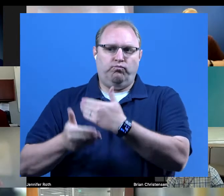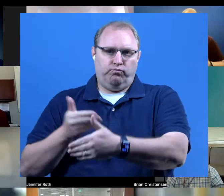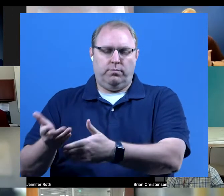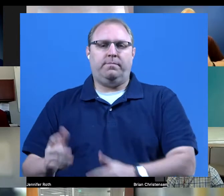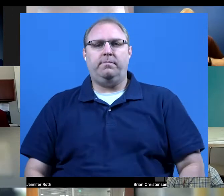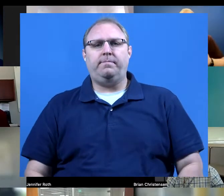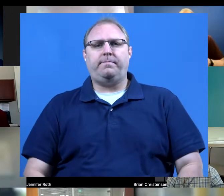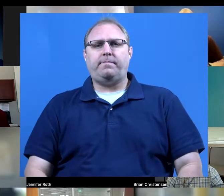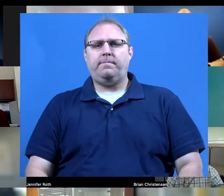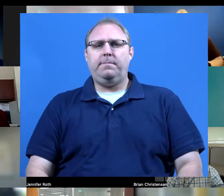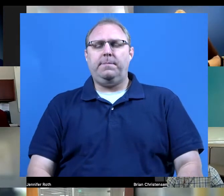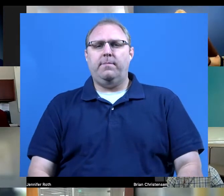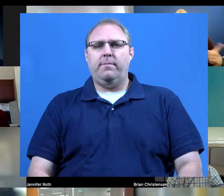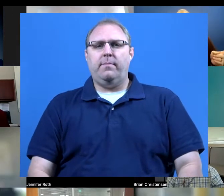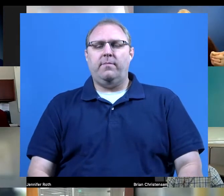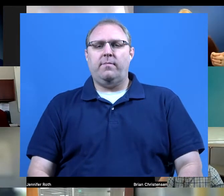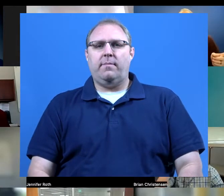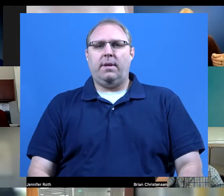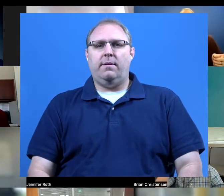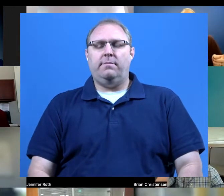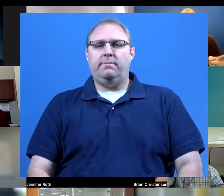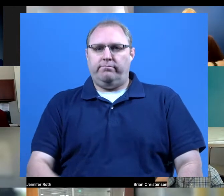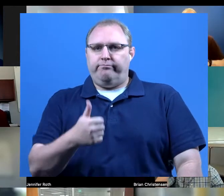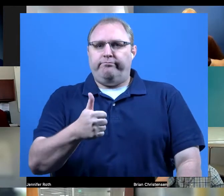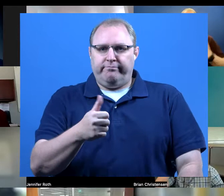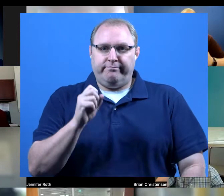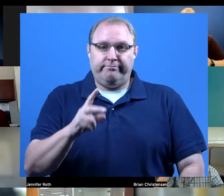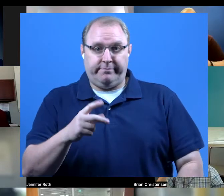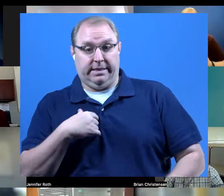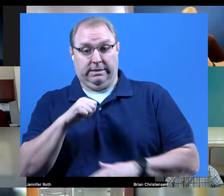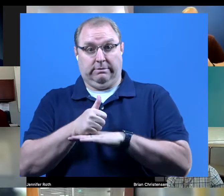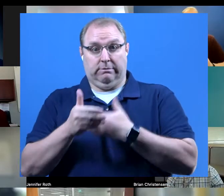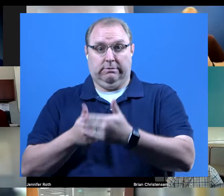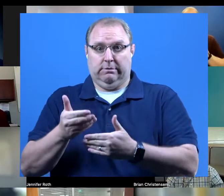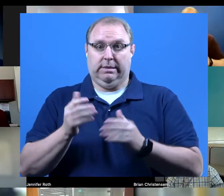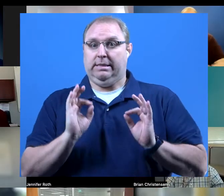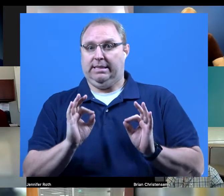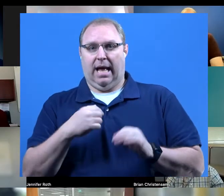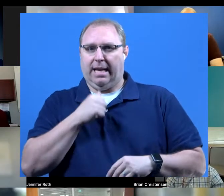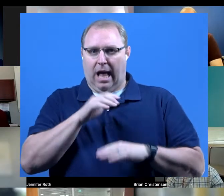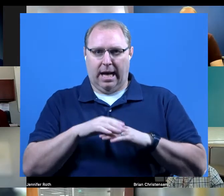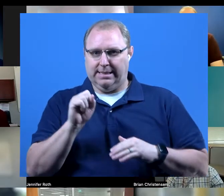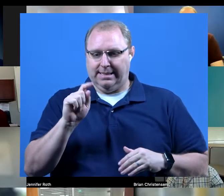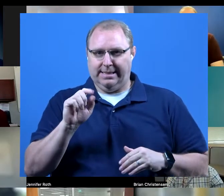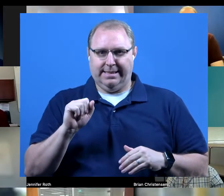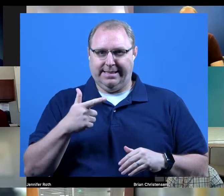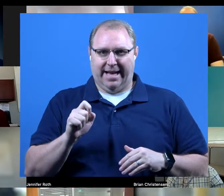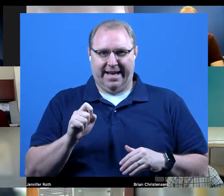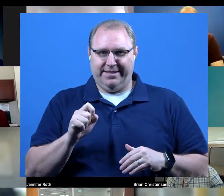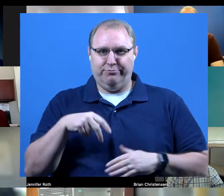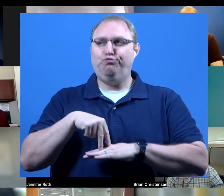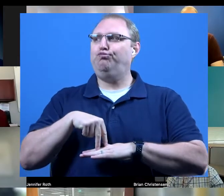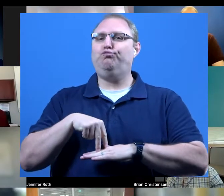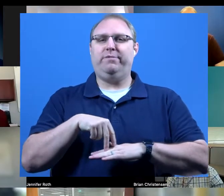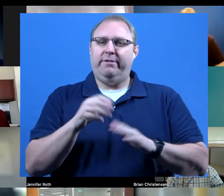time over to Armand to set the stage and then we'll continue forward. Okay, well, set the stage is right, because